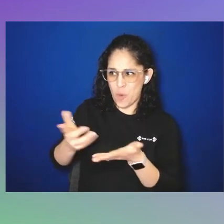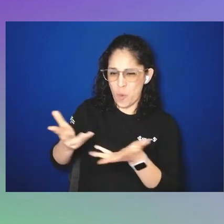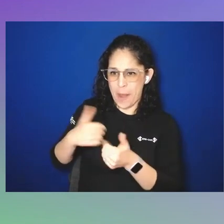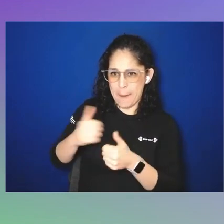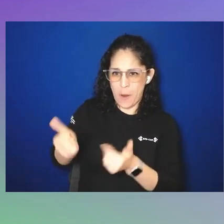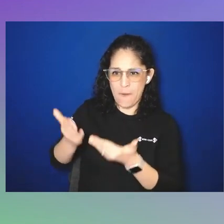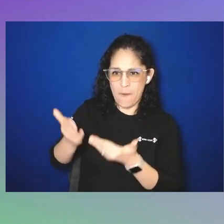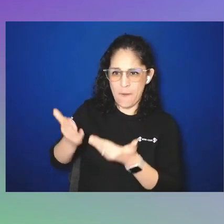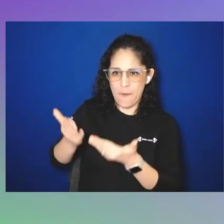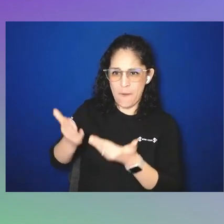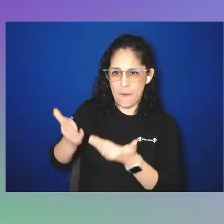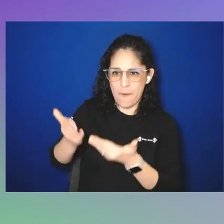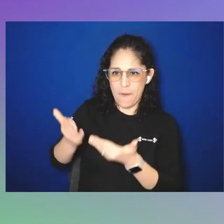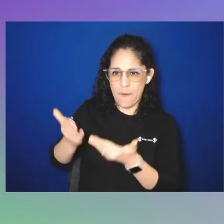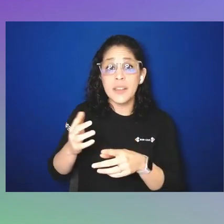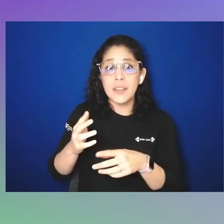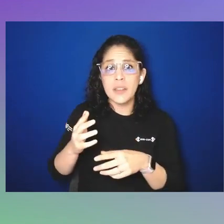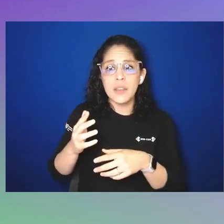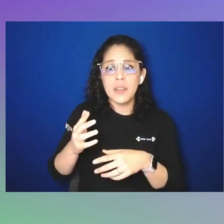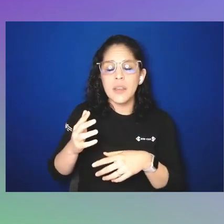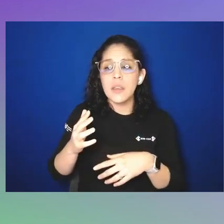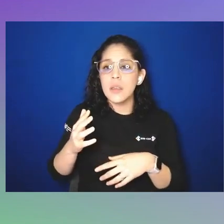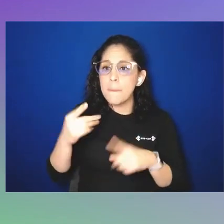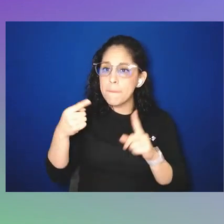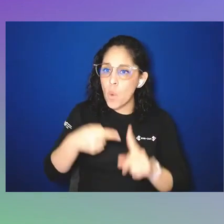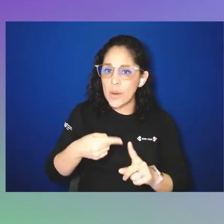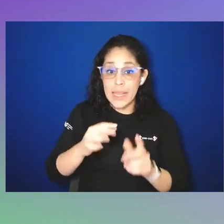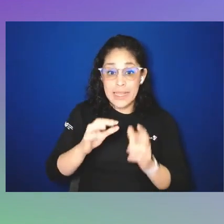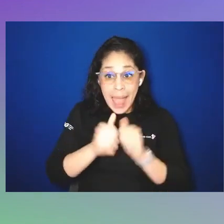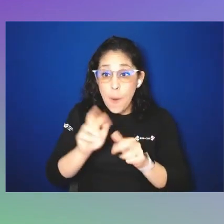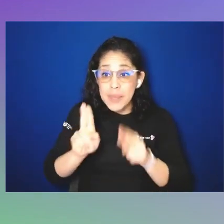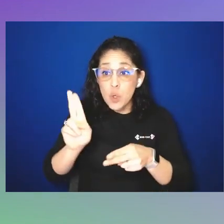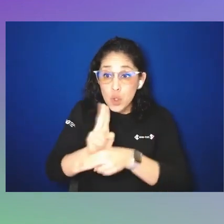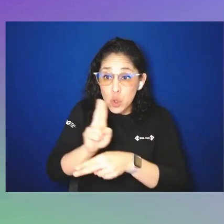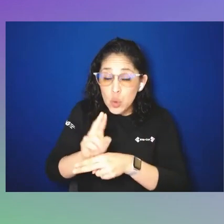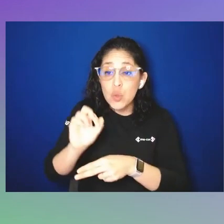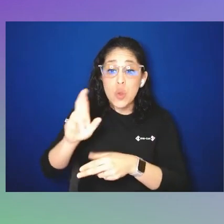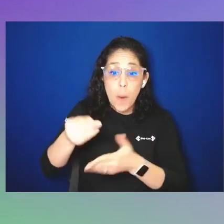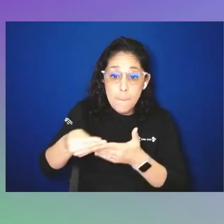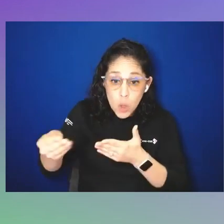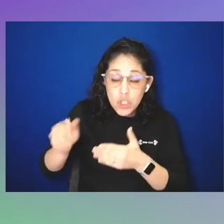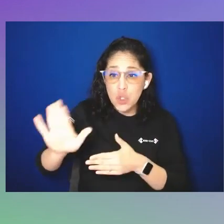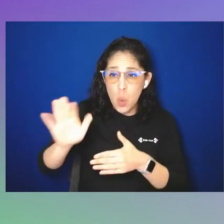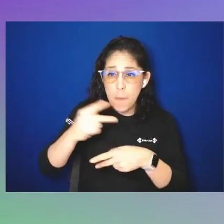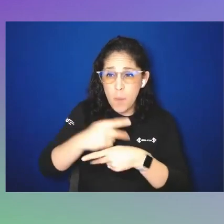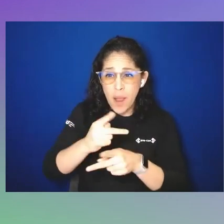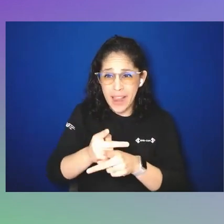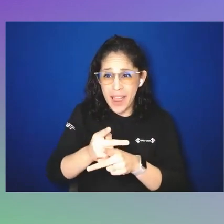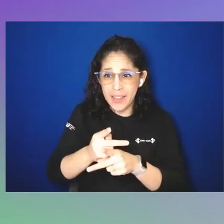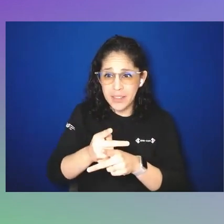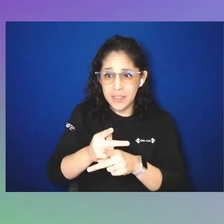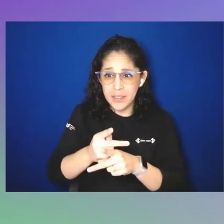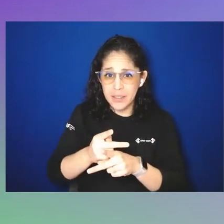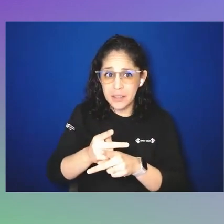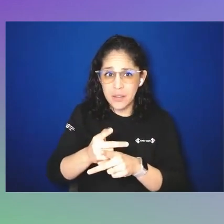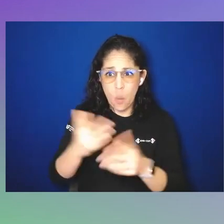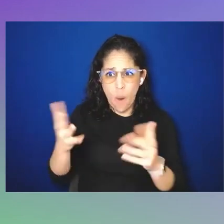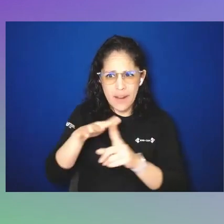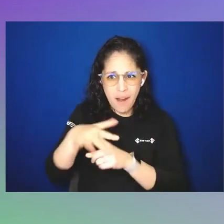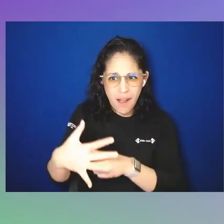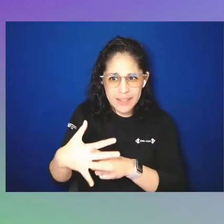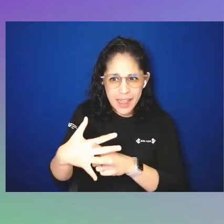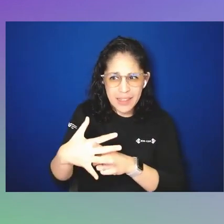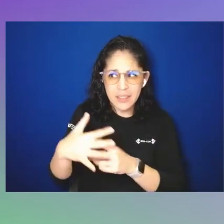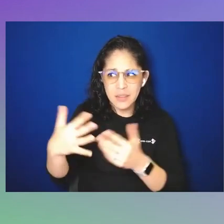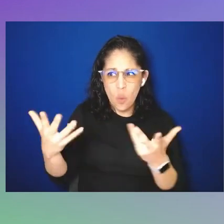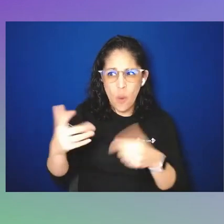how people consume that media or how people would purchase those products or in what context or what time